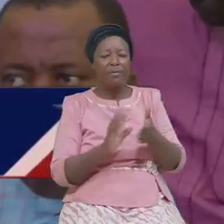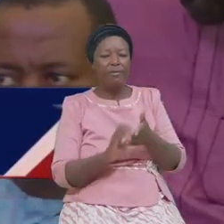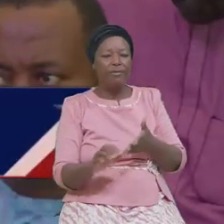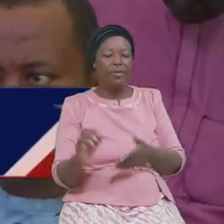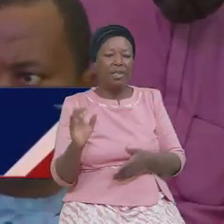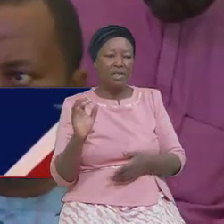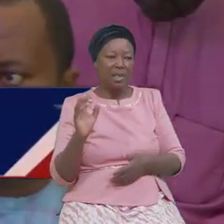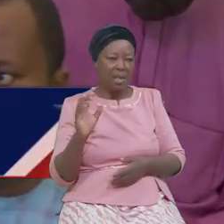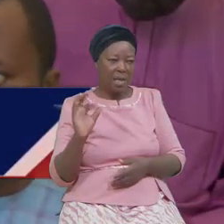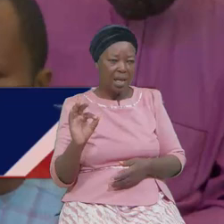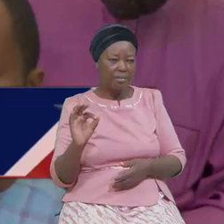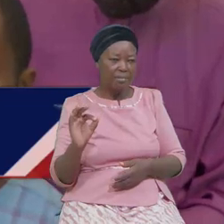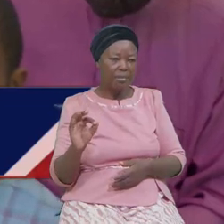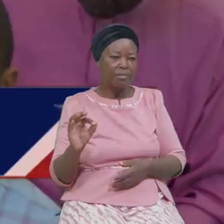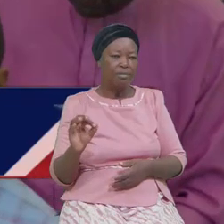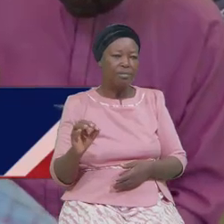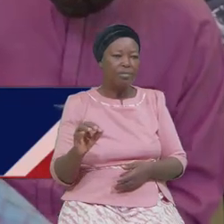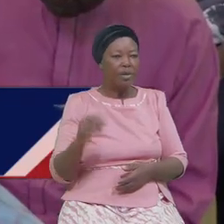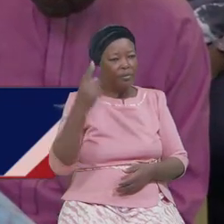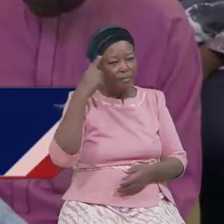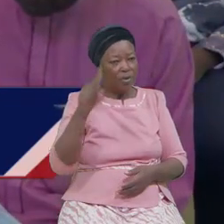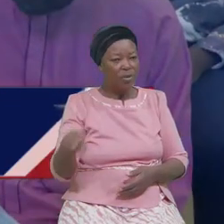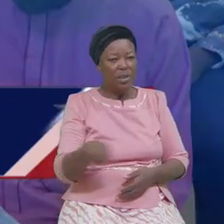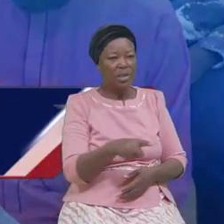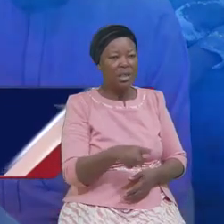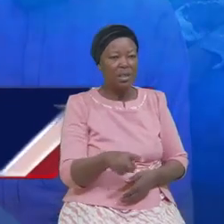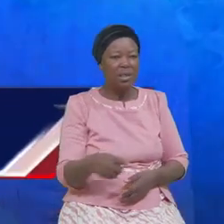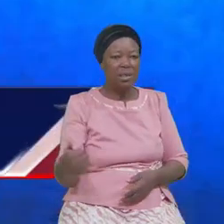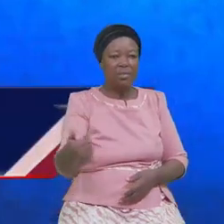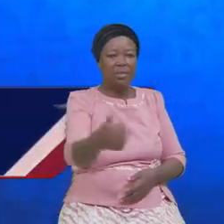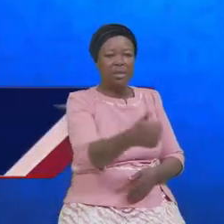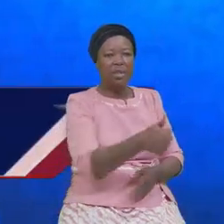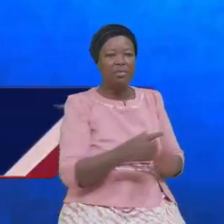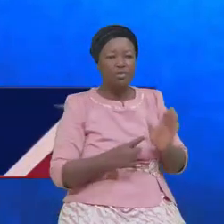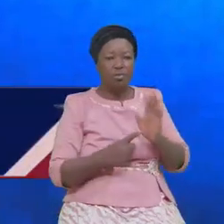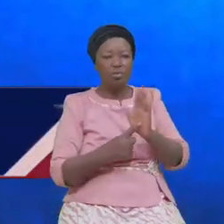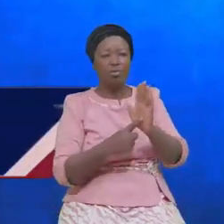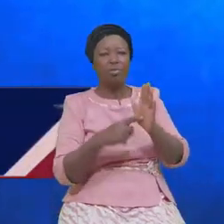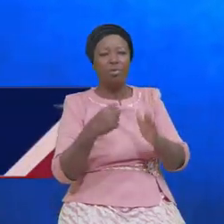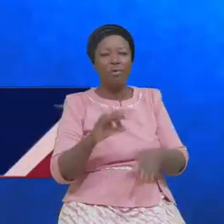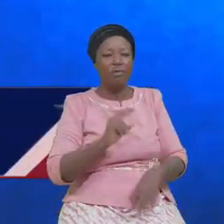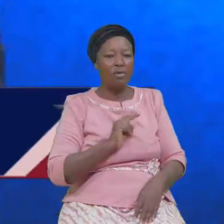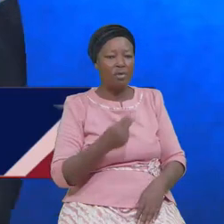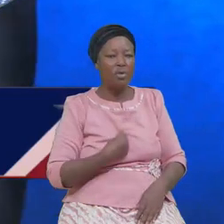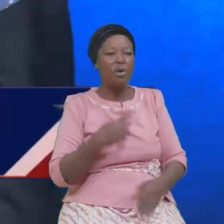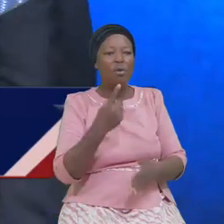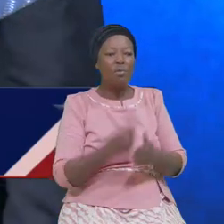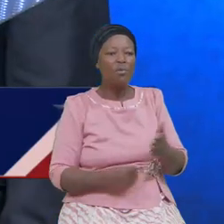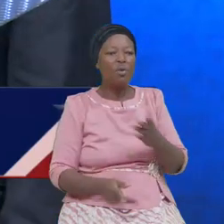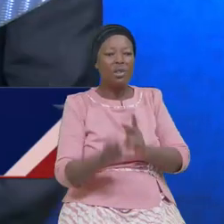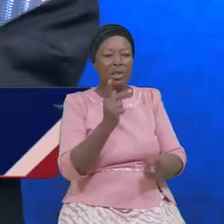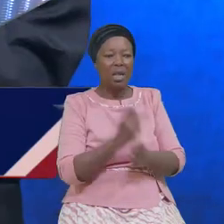reading from verse 9. For they themselves show of us what manner